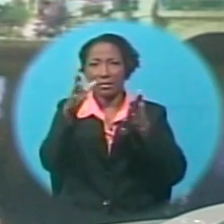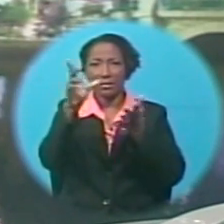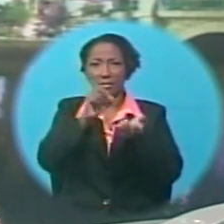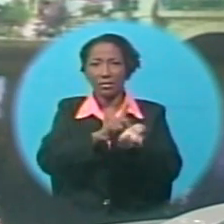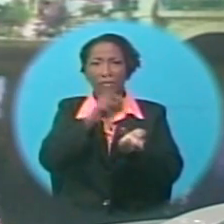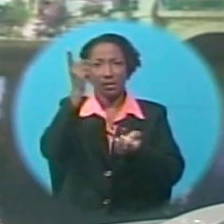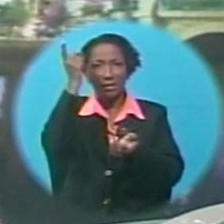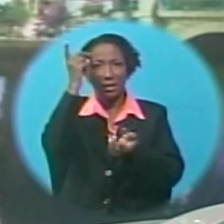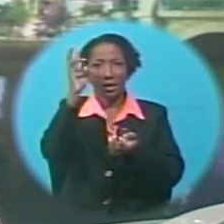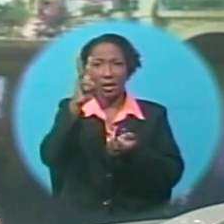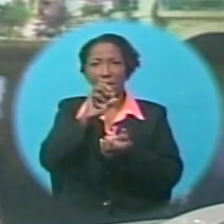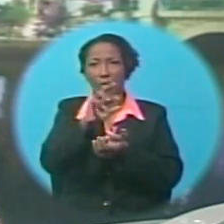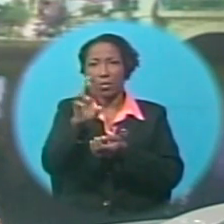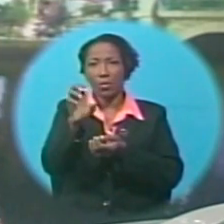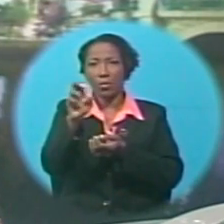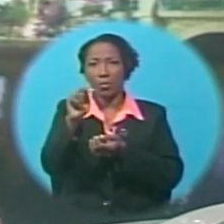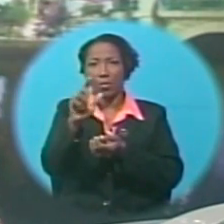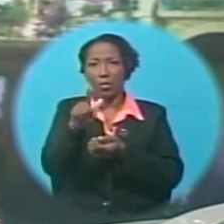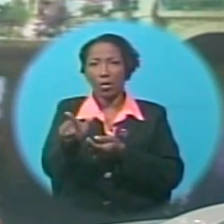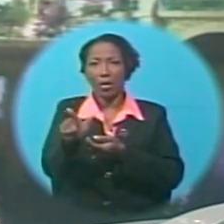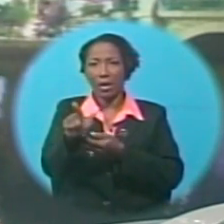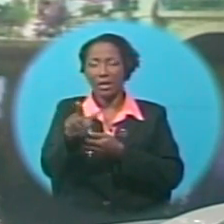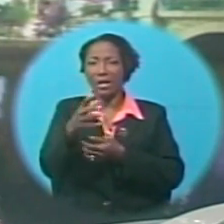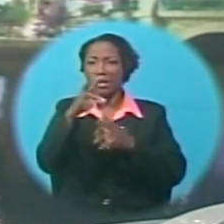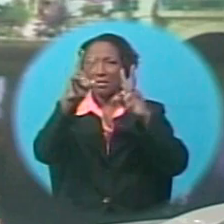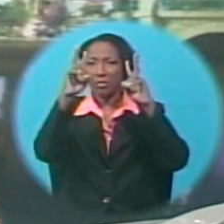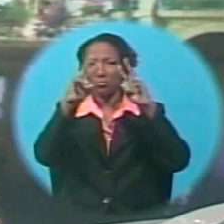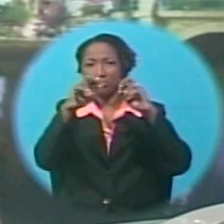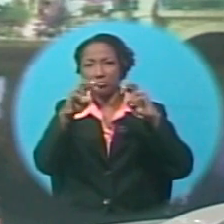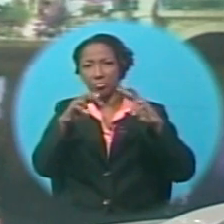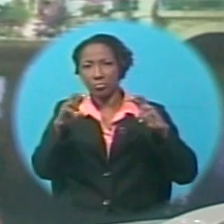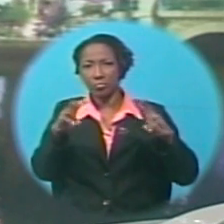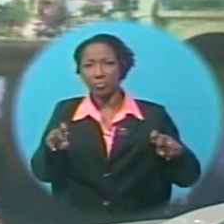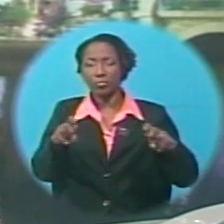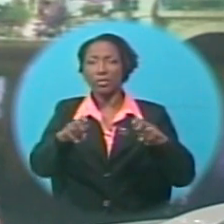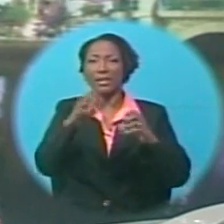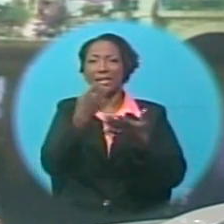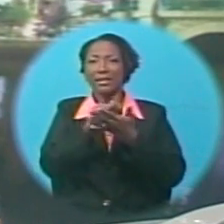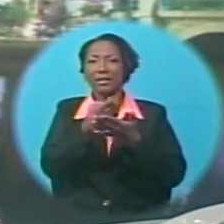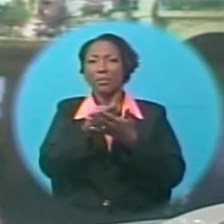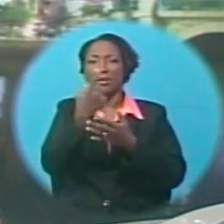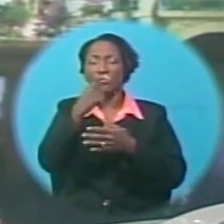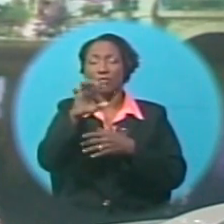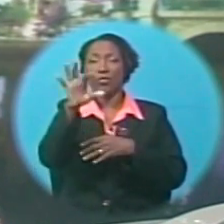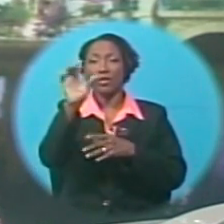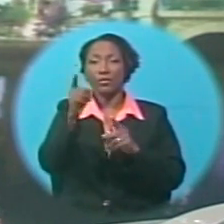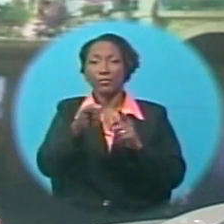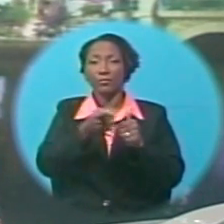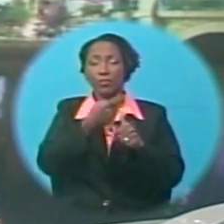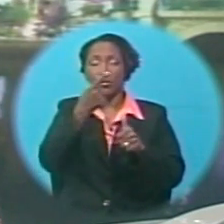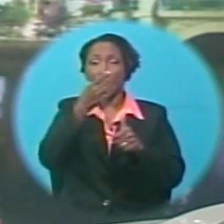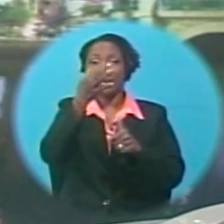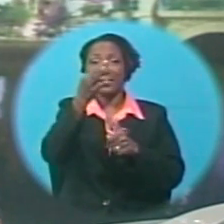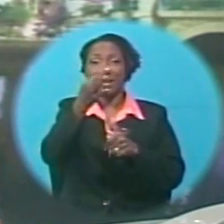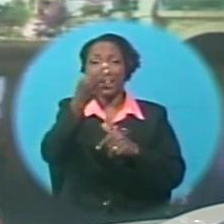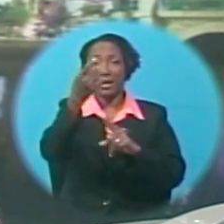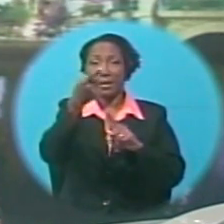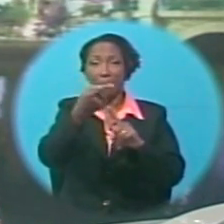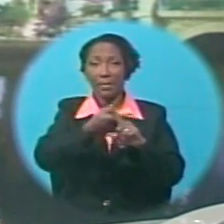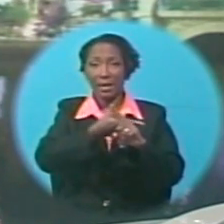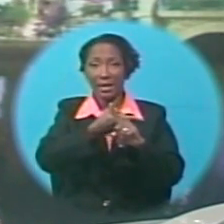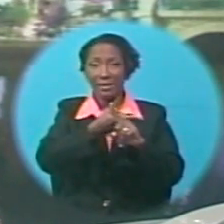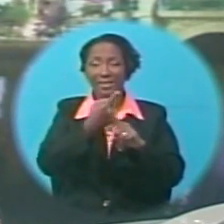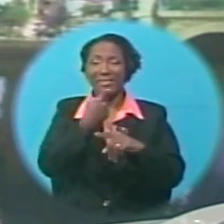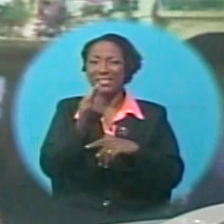the bank's economic review of the Barbados economy for the first 9 months of 2016, Dr. Worrell revealed that the economy expanded